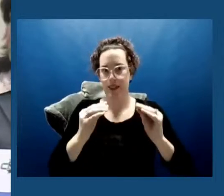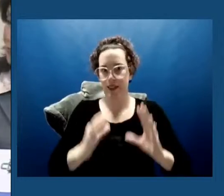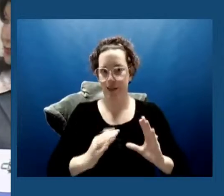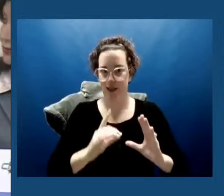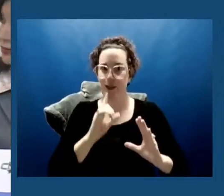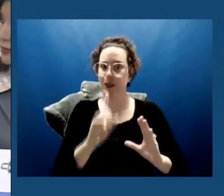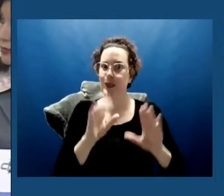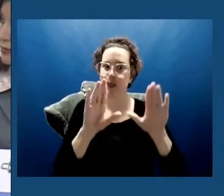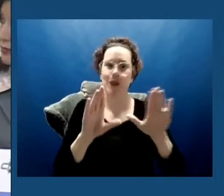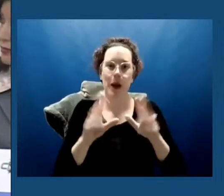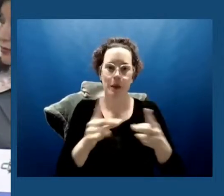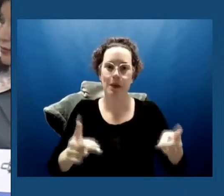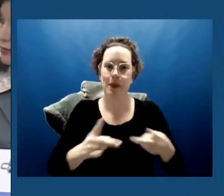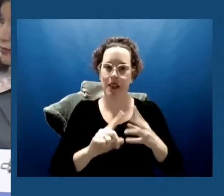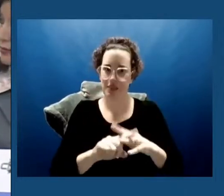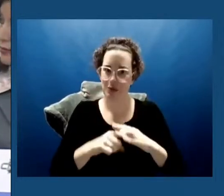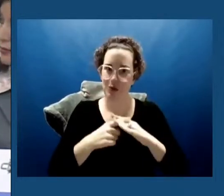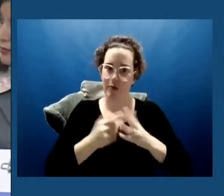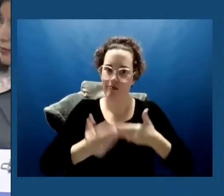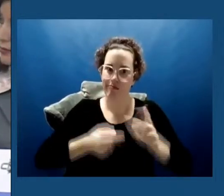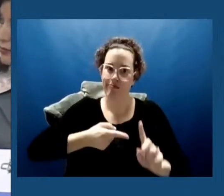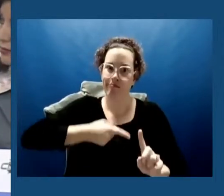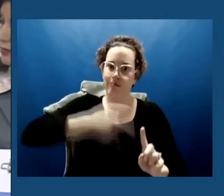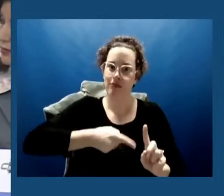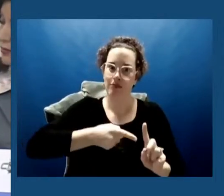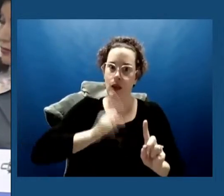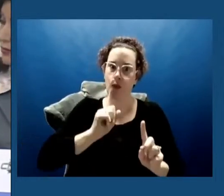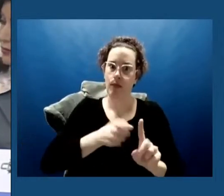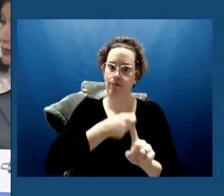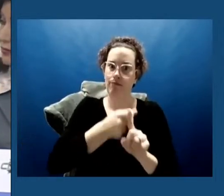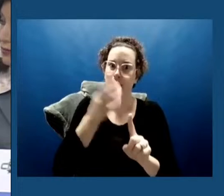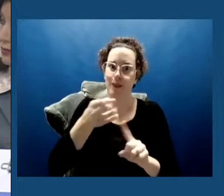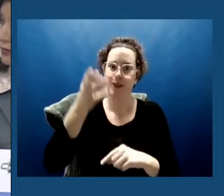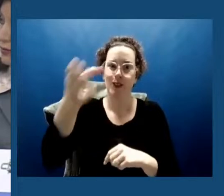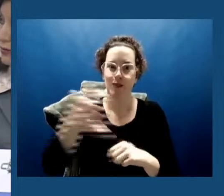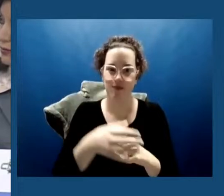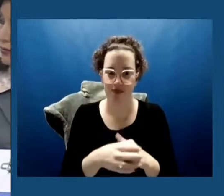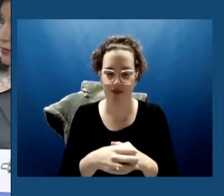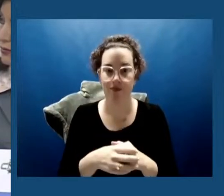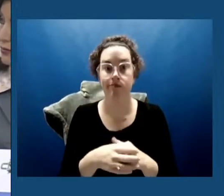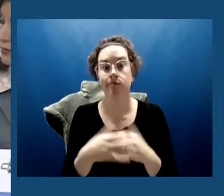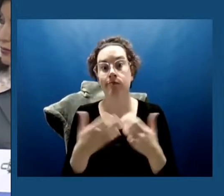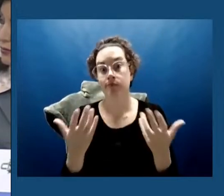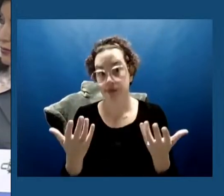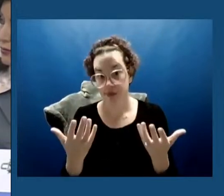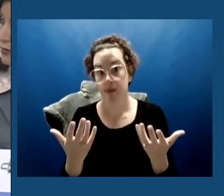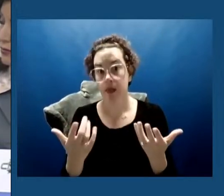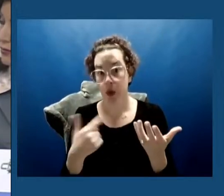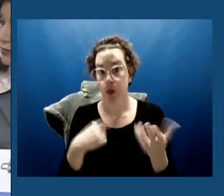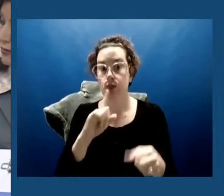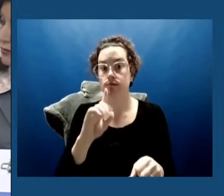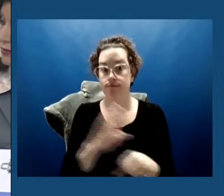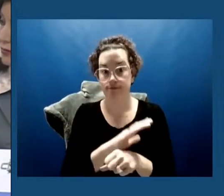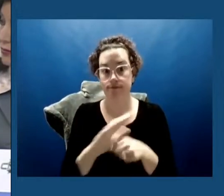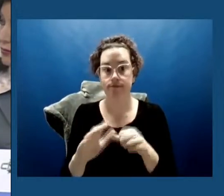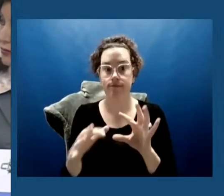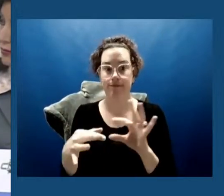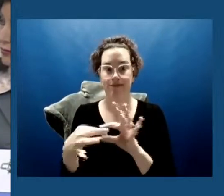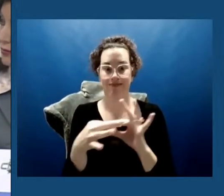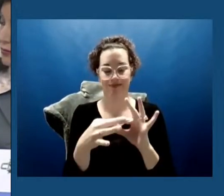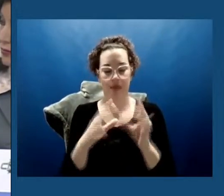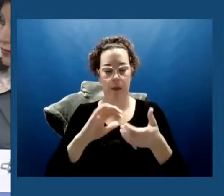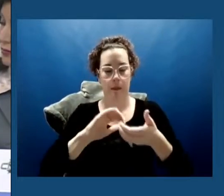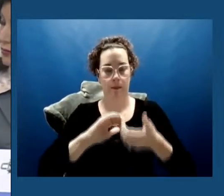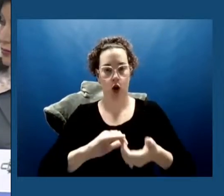excellent place to start because they're the key to the future. So it is all about partnerships,